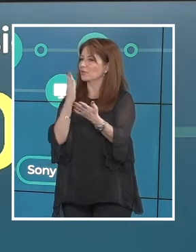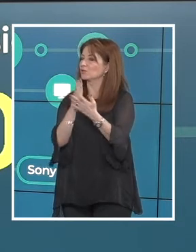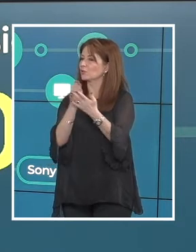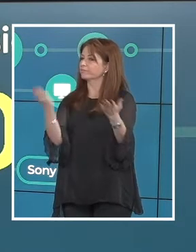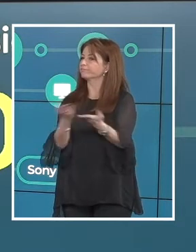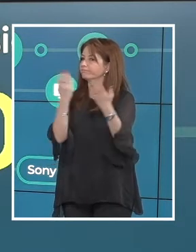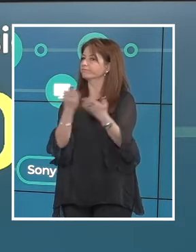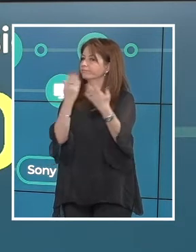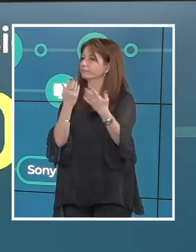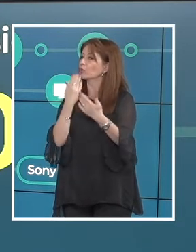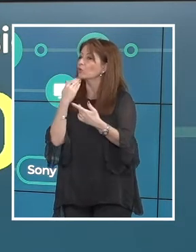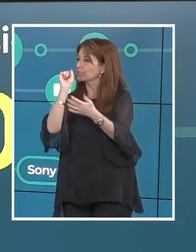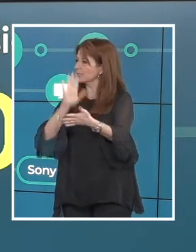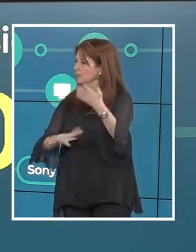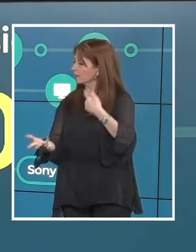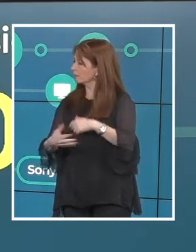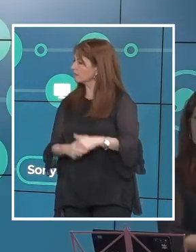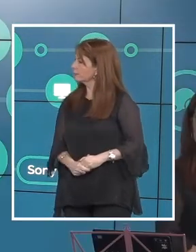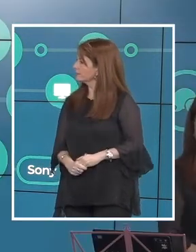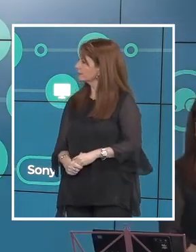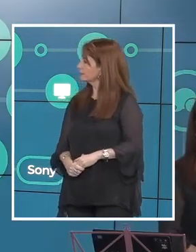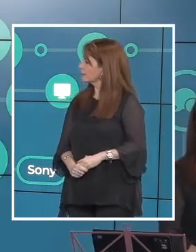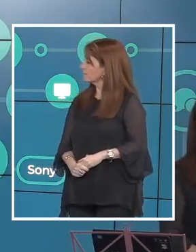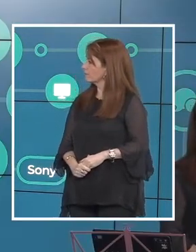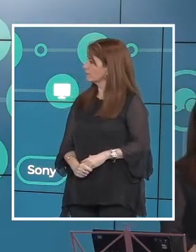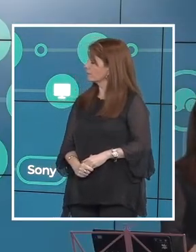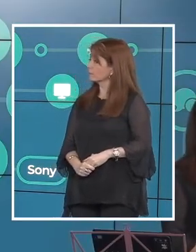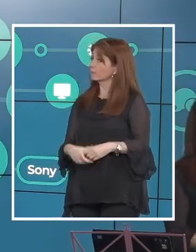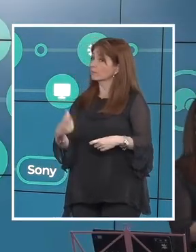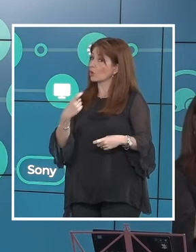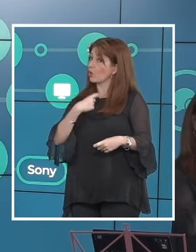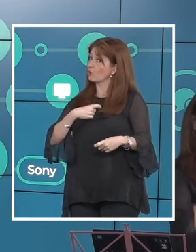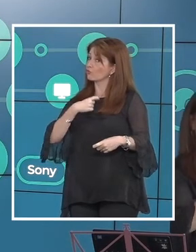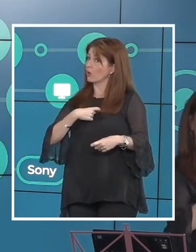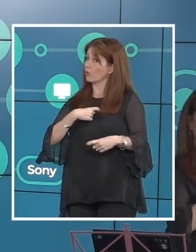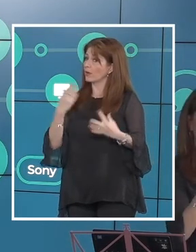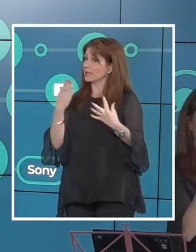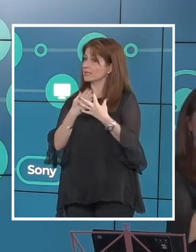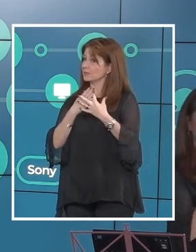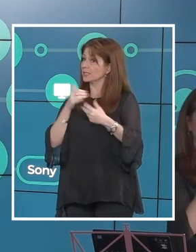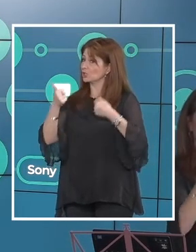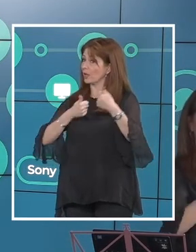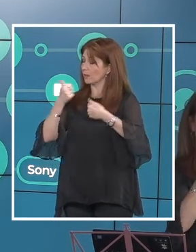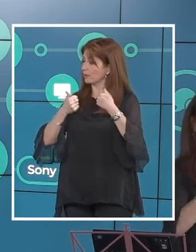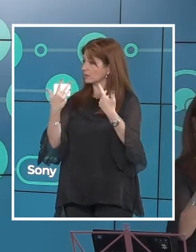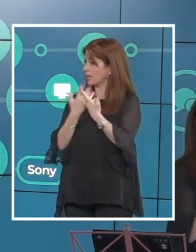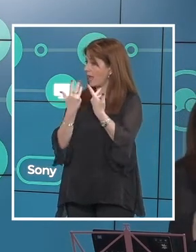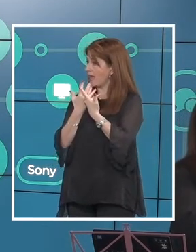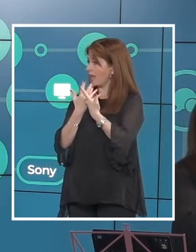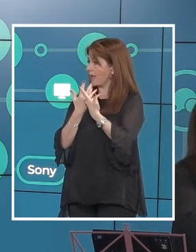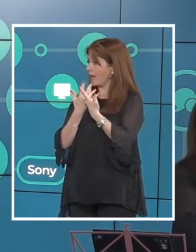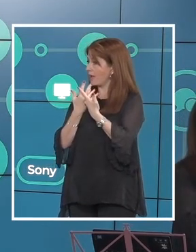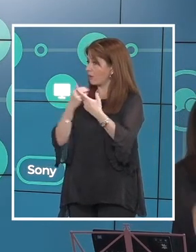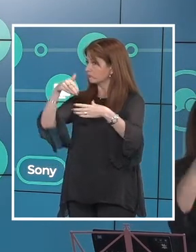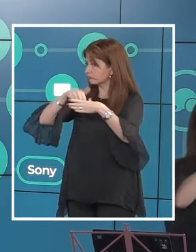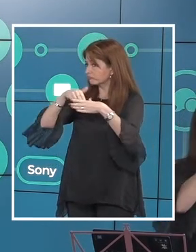all. Cool. Is there a role for accessibility champions? What other tips do you have for embedding accessibility within the